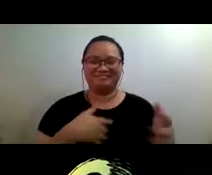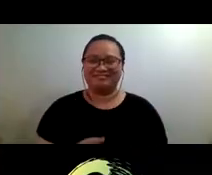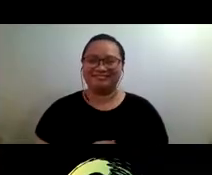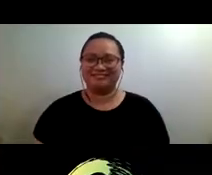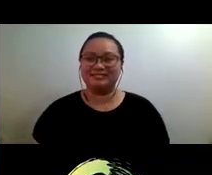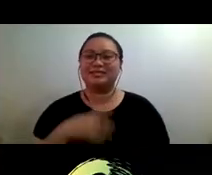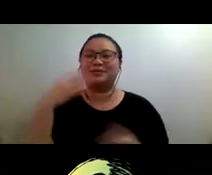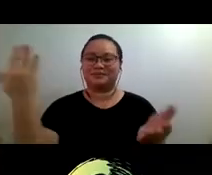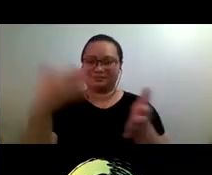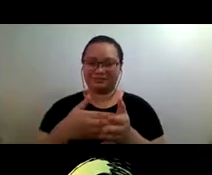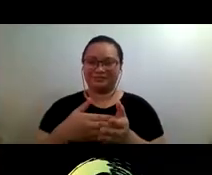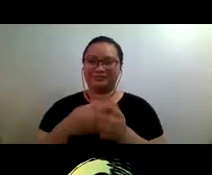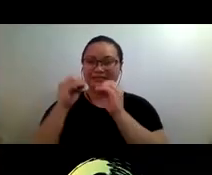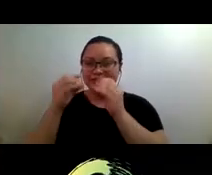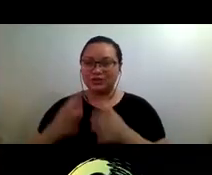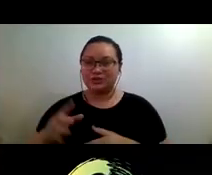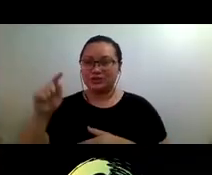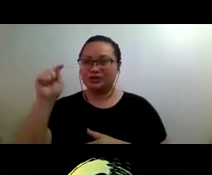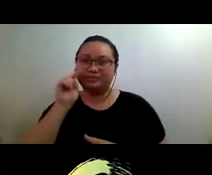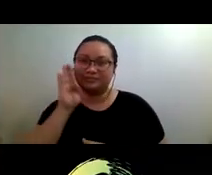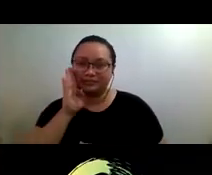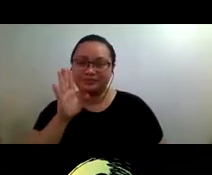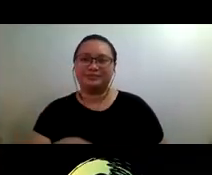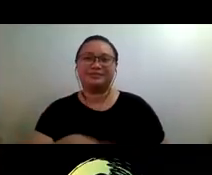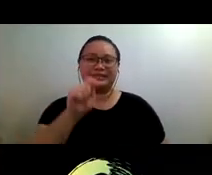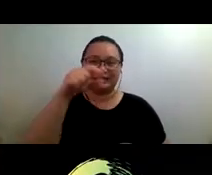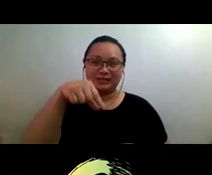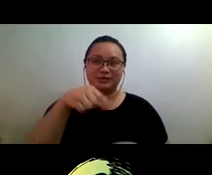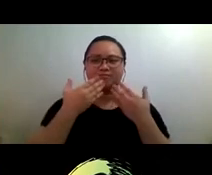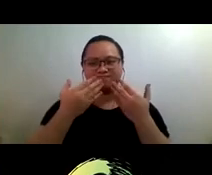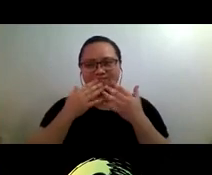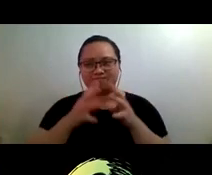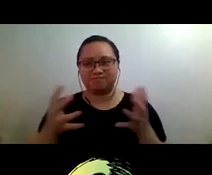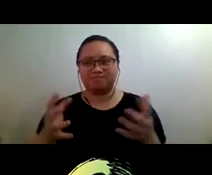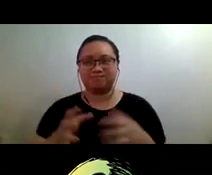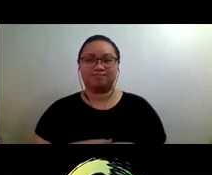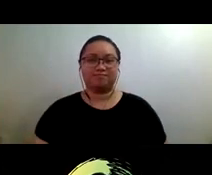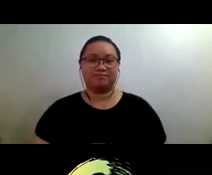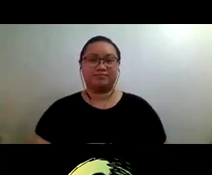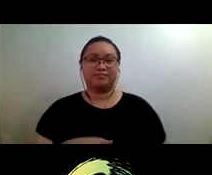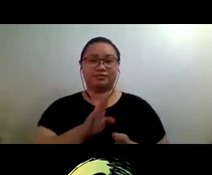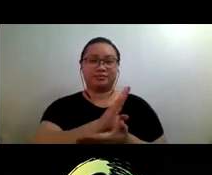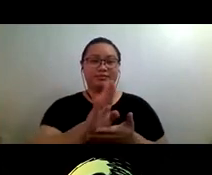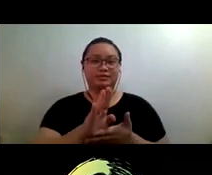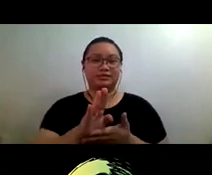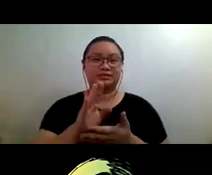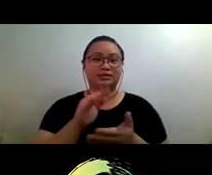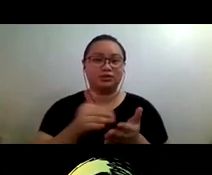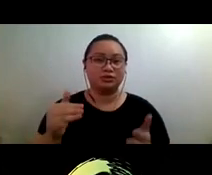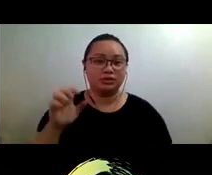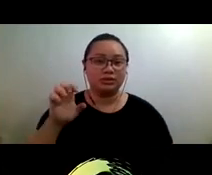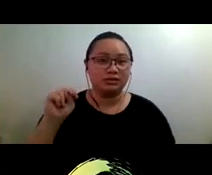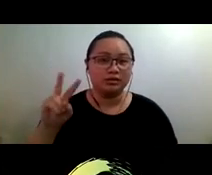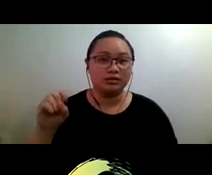once again, Teacher Therese and Sir TQ, maraming salamat. So, on behalf of Benilde Student Envoys, Peter